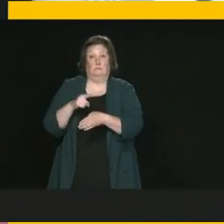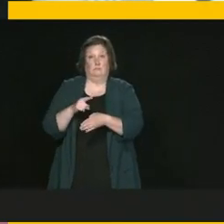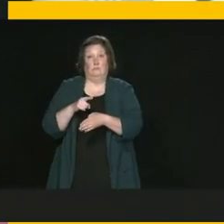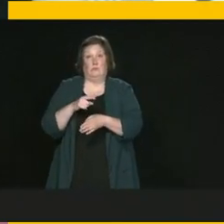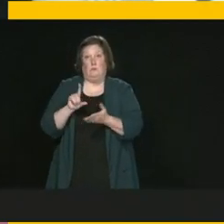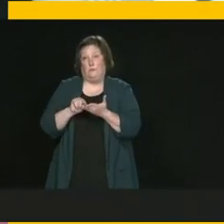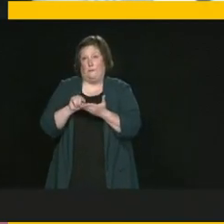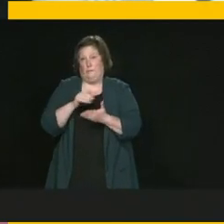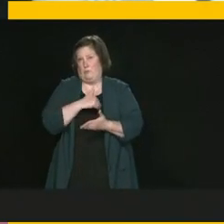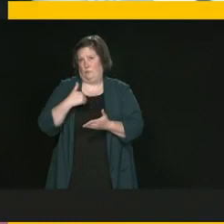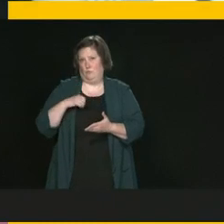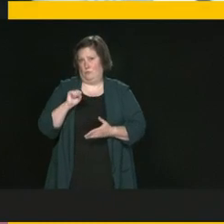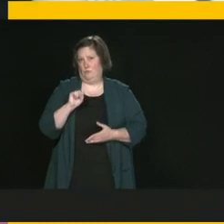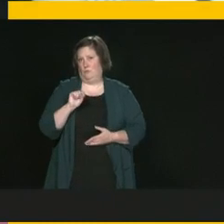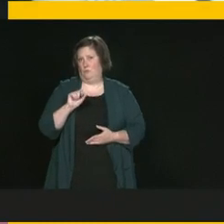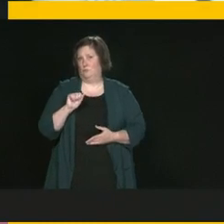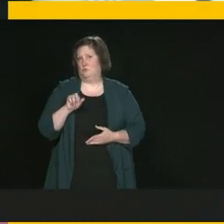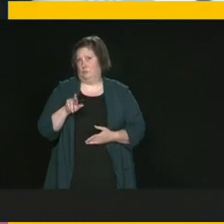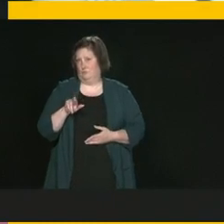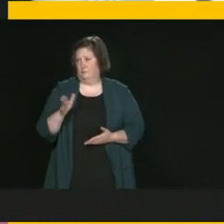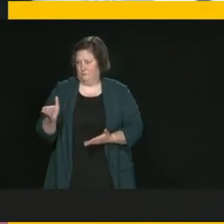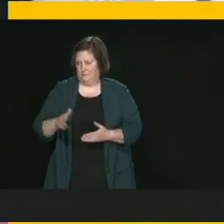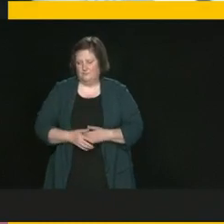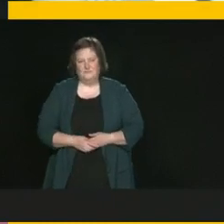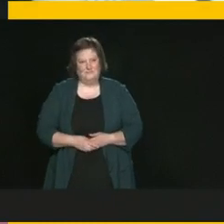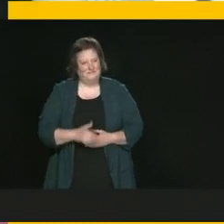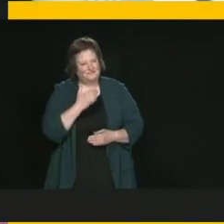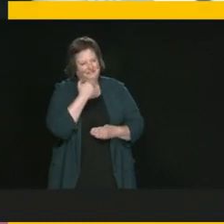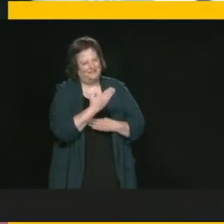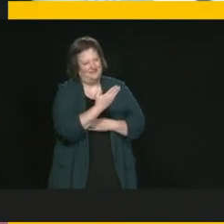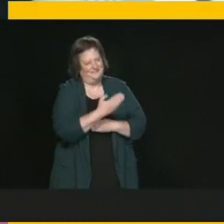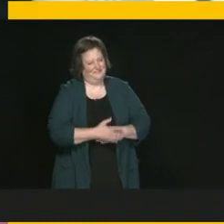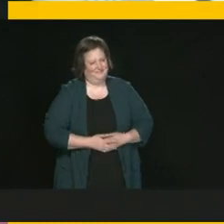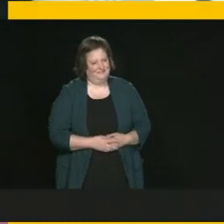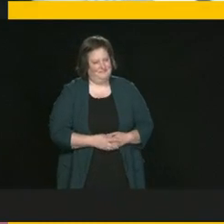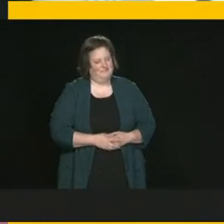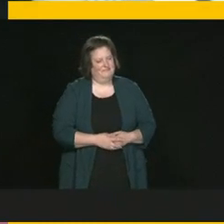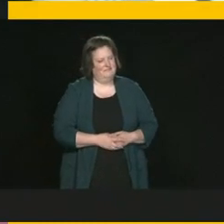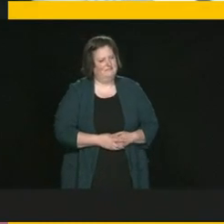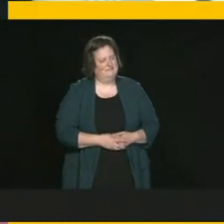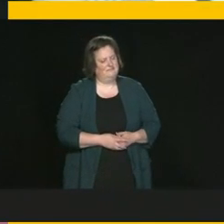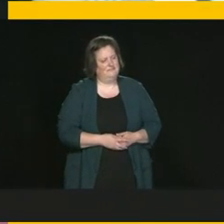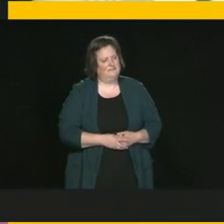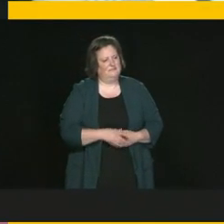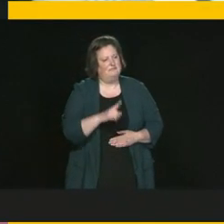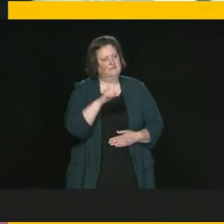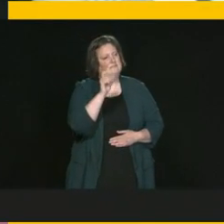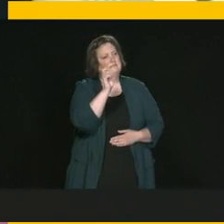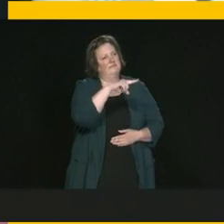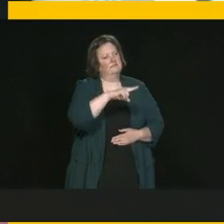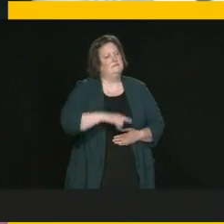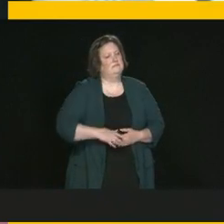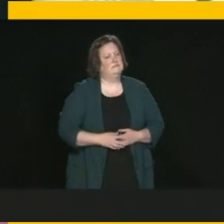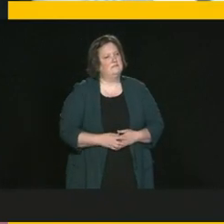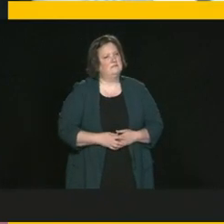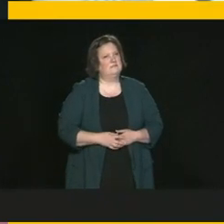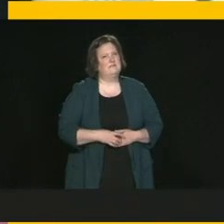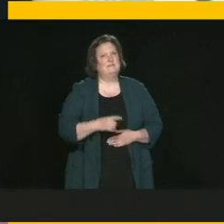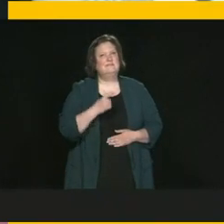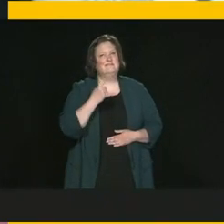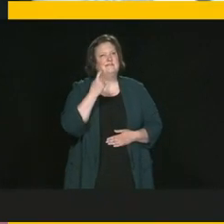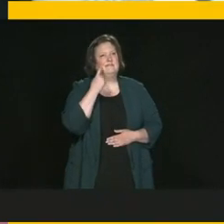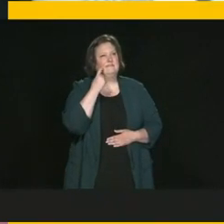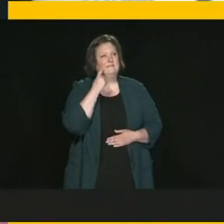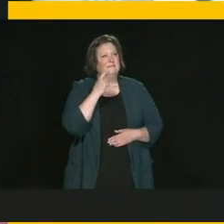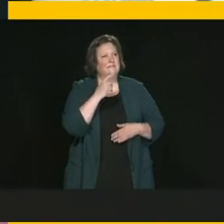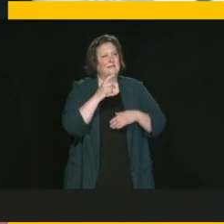Star. Line open. Morning, Prime Minister. Just returning to the statement from the Parliamentary